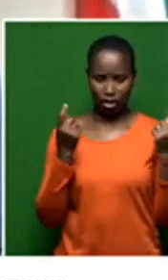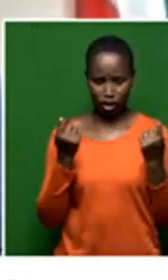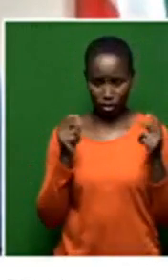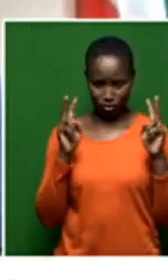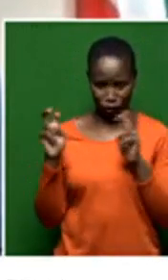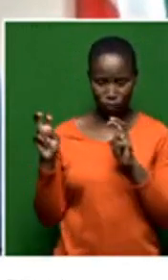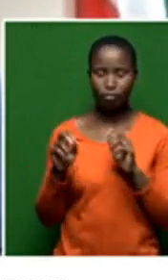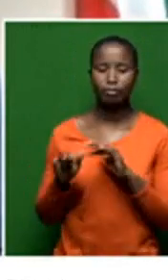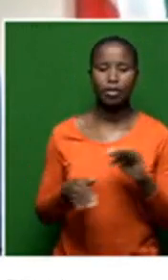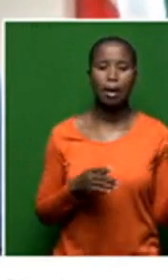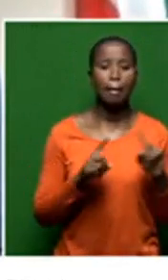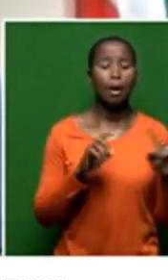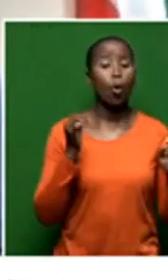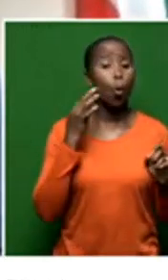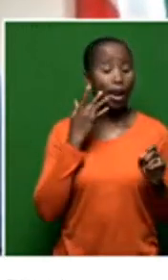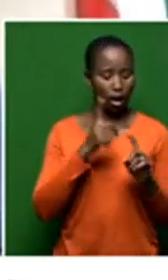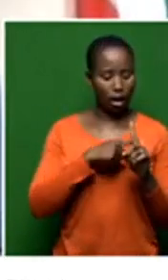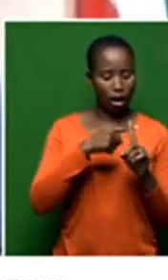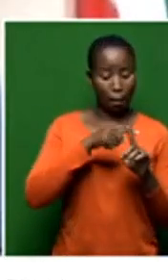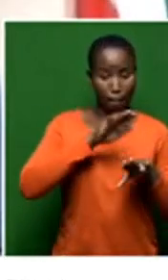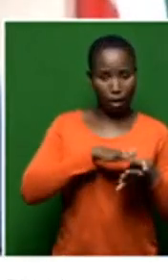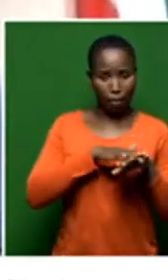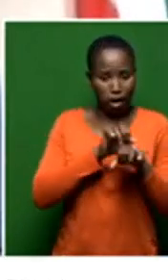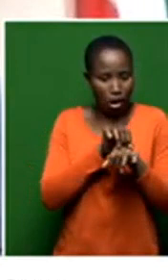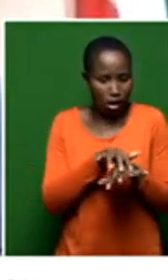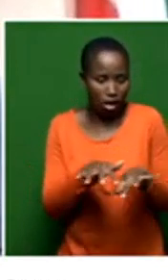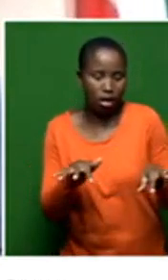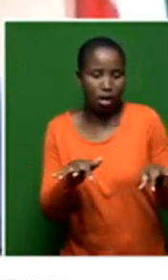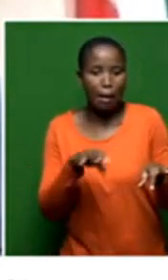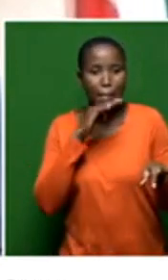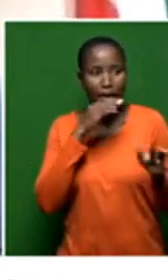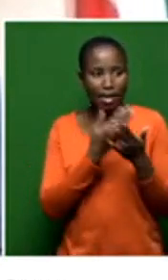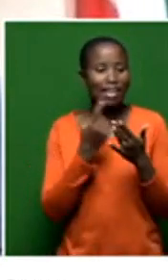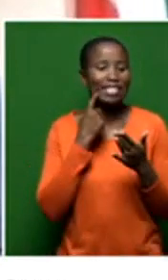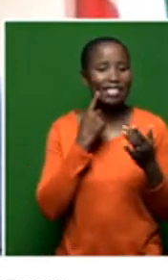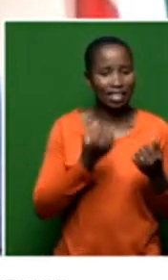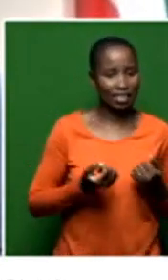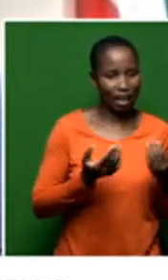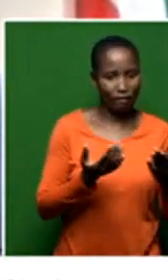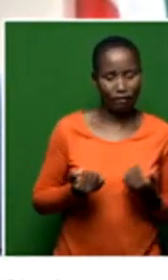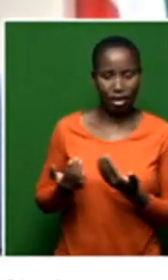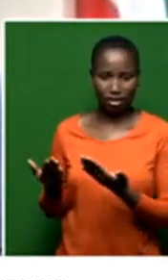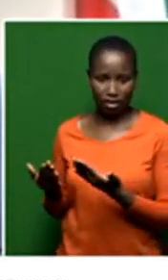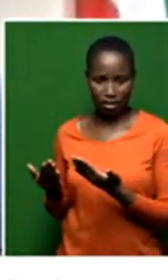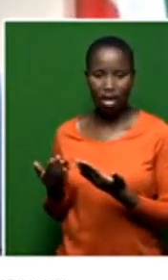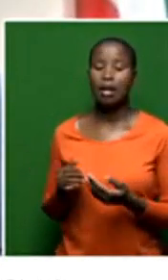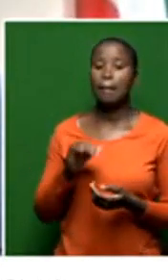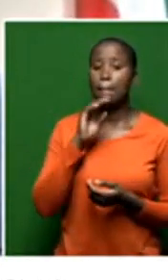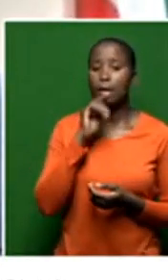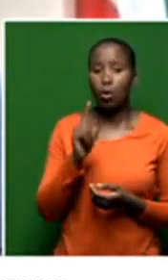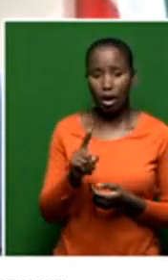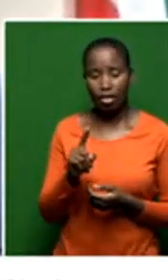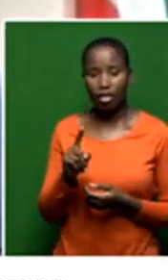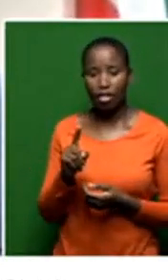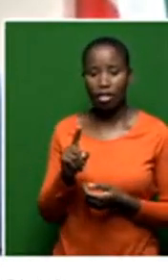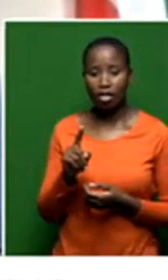is released, it means now they have more capacity to roll out services. It means, the input